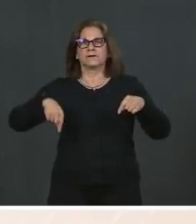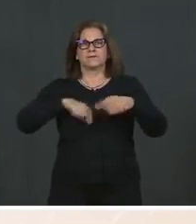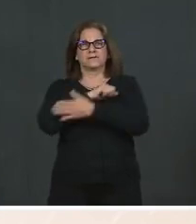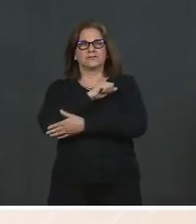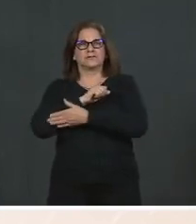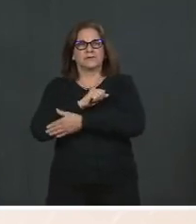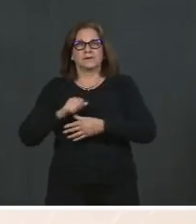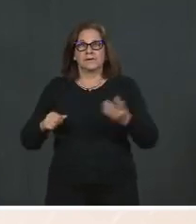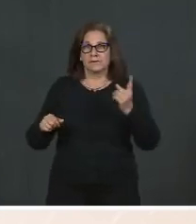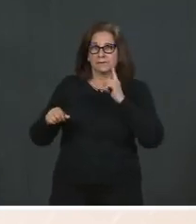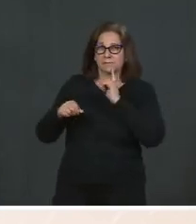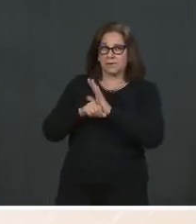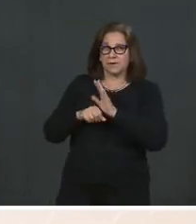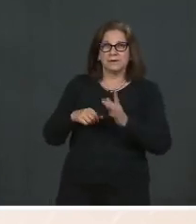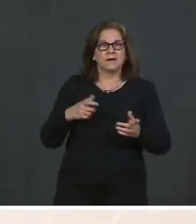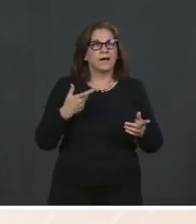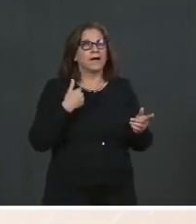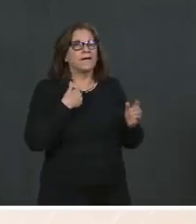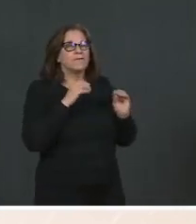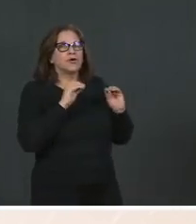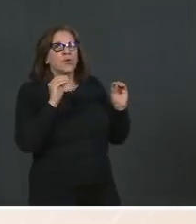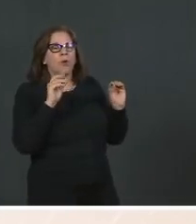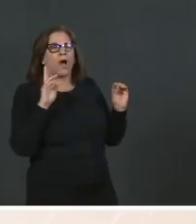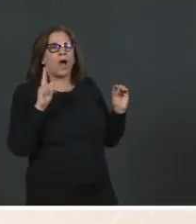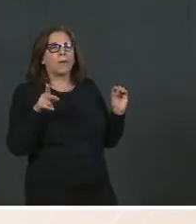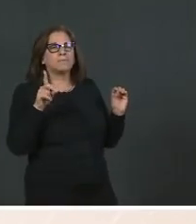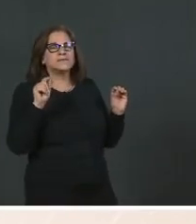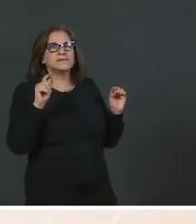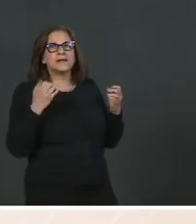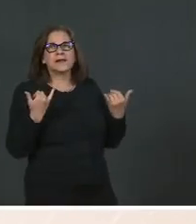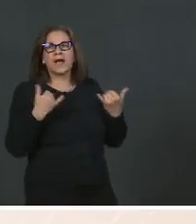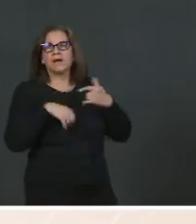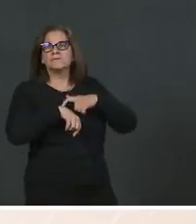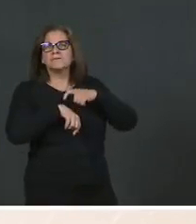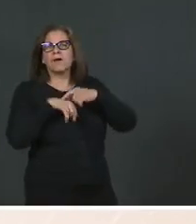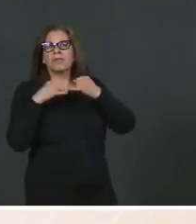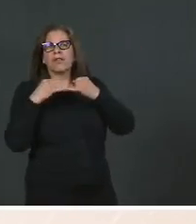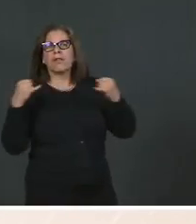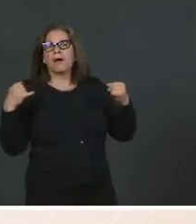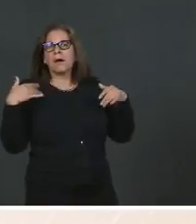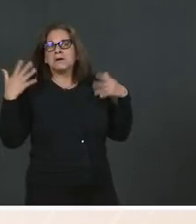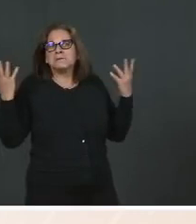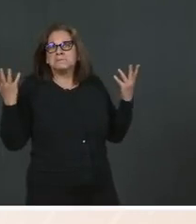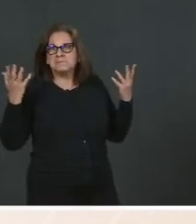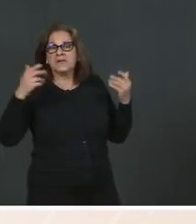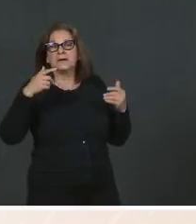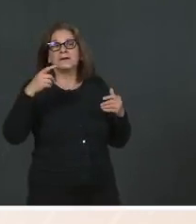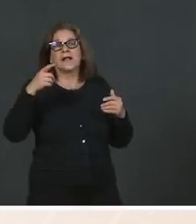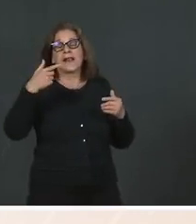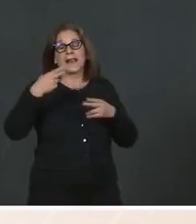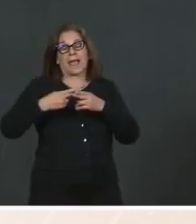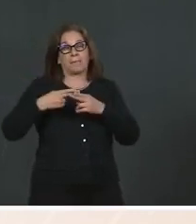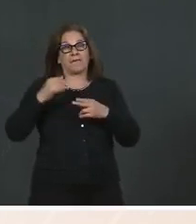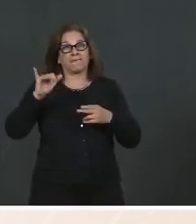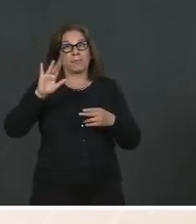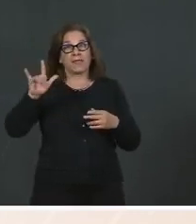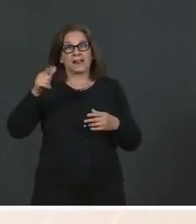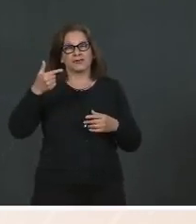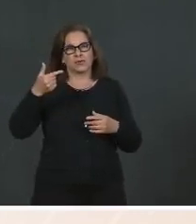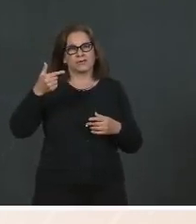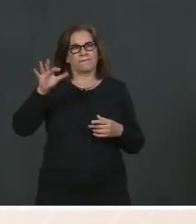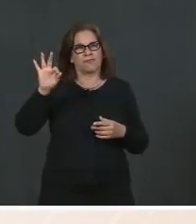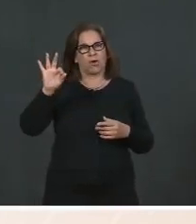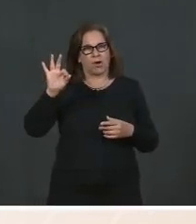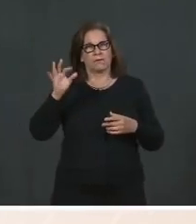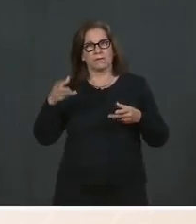update on the timeline, but I think what's important to note is that the George Floyd bill, which would put in place and make law a